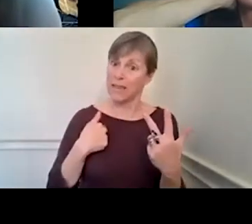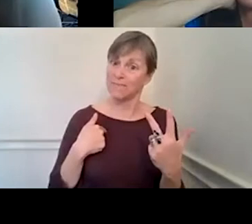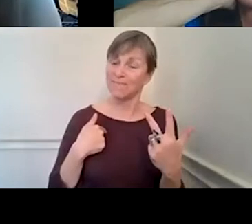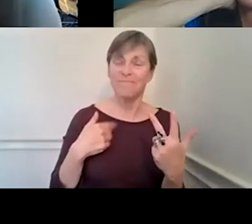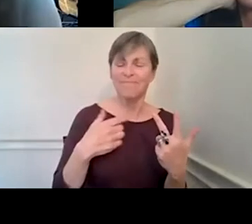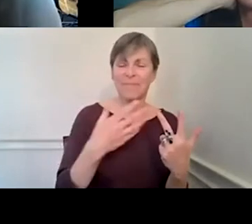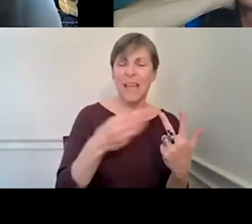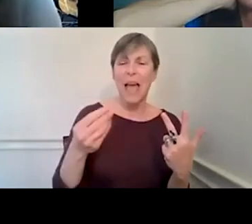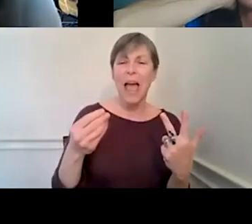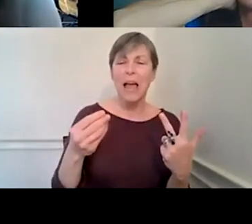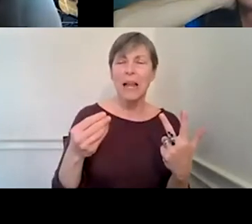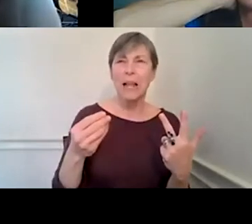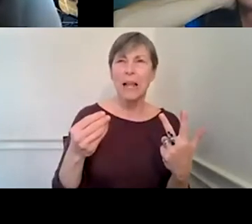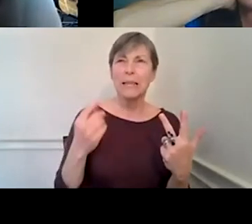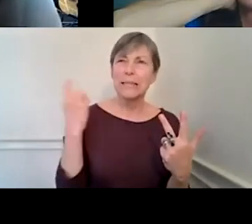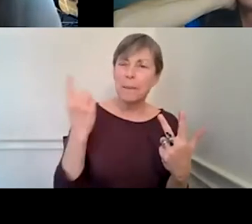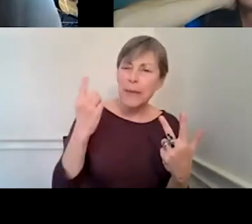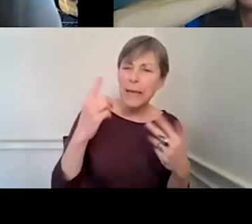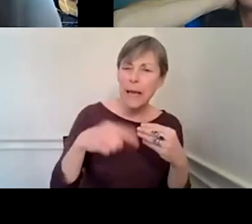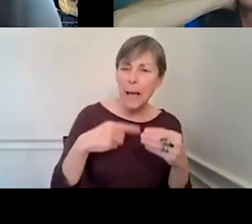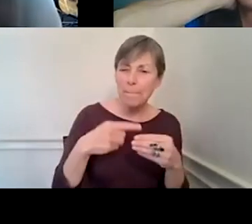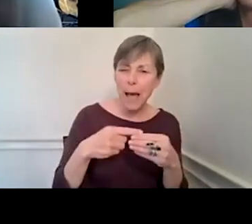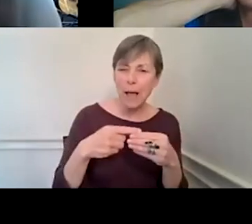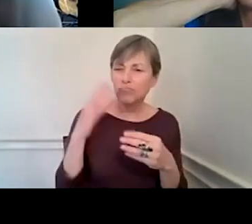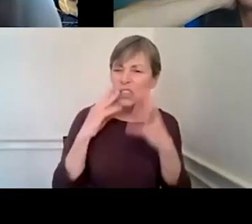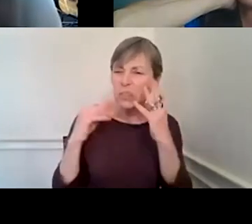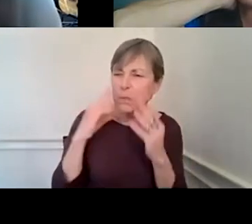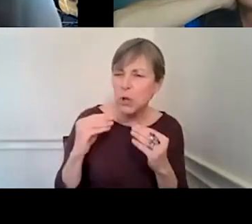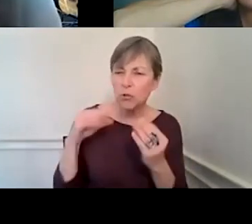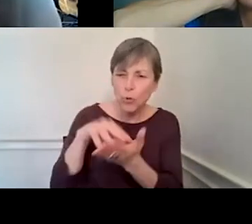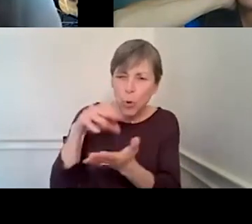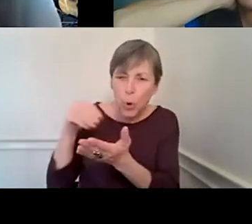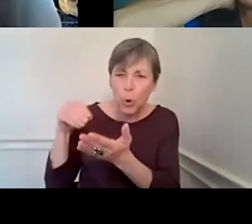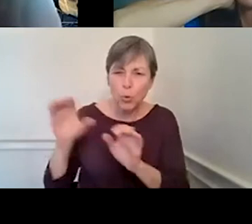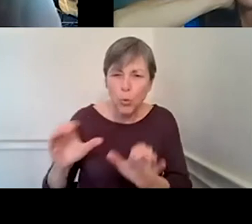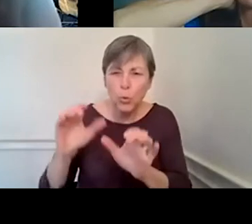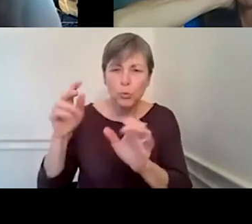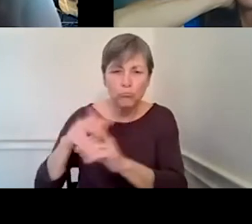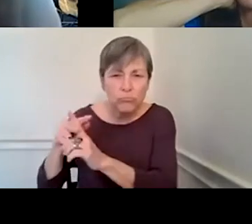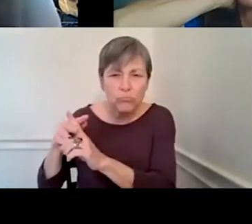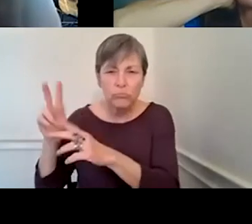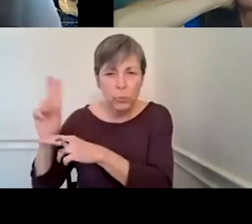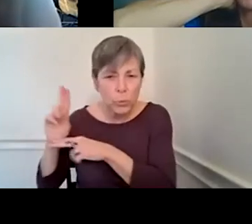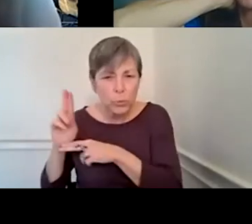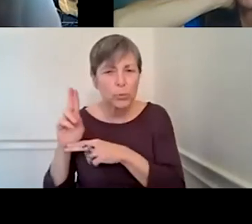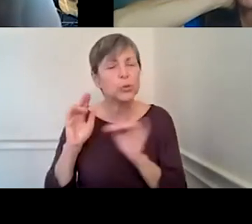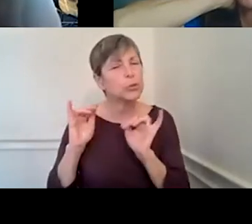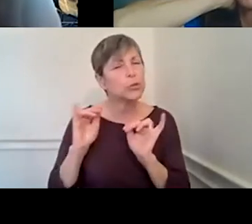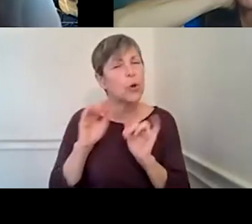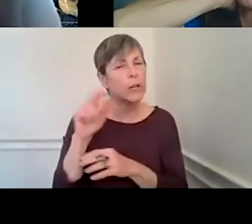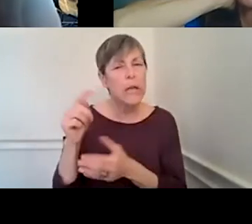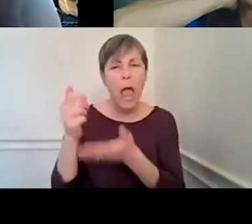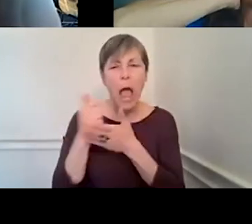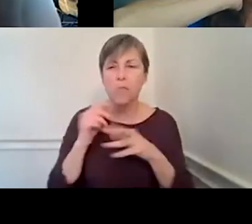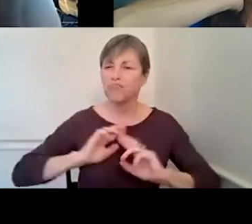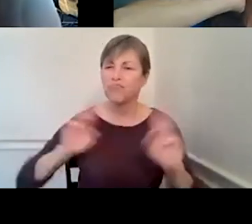And I think there was something about the practical experience. There was something about RIT as well in terms of preparing, just